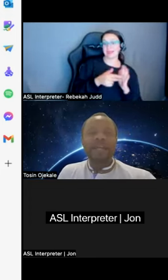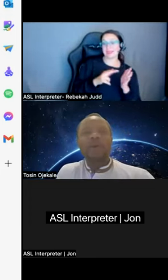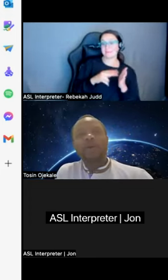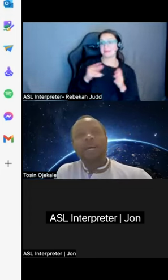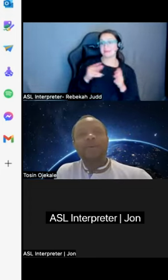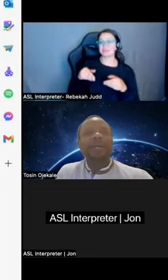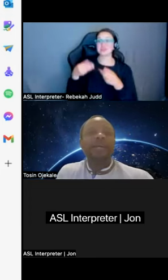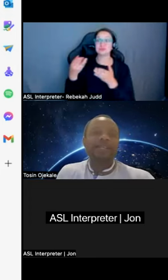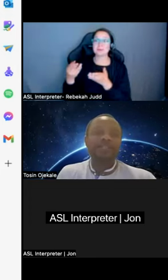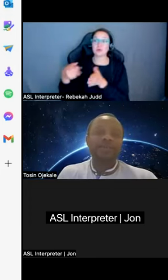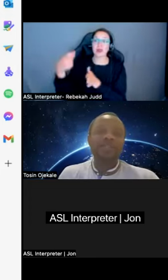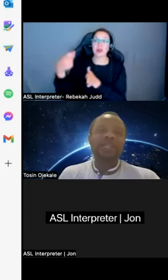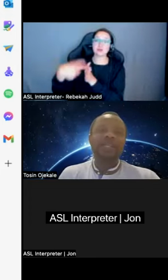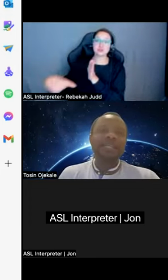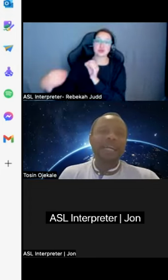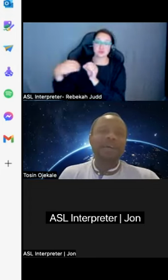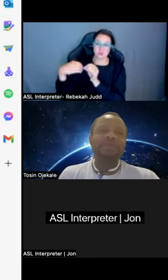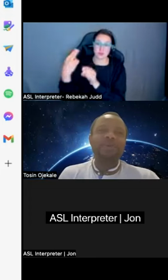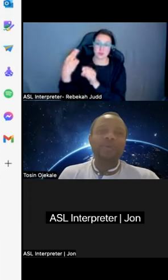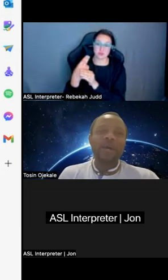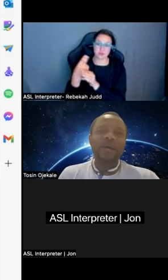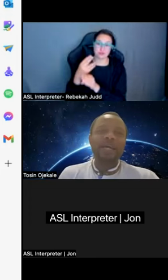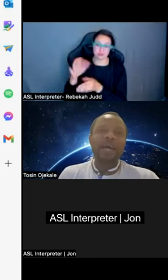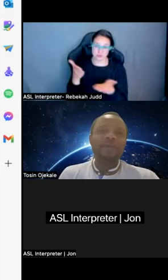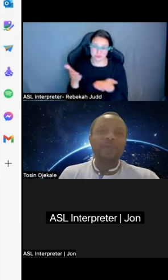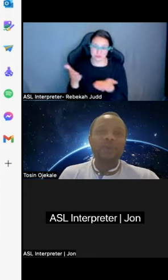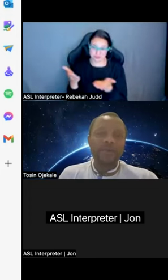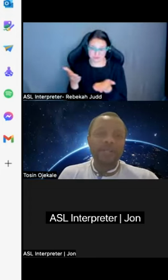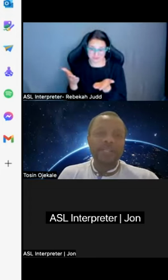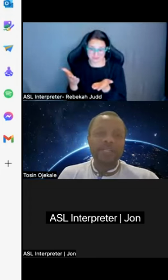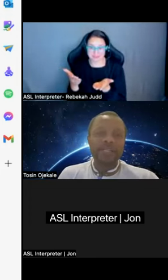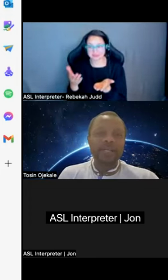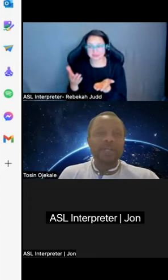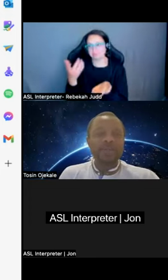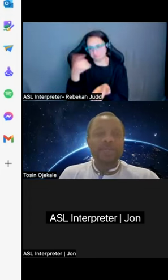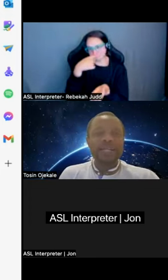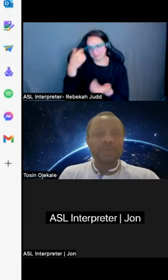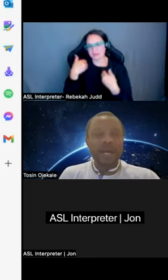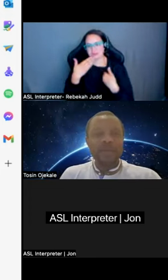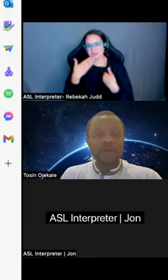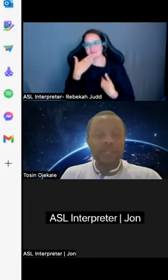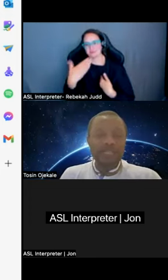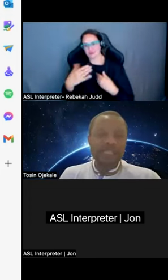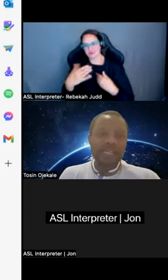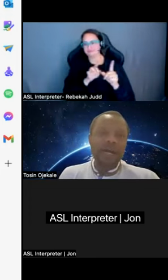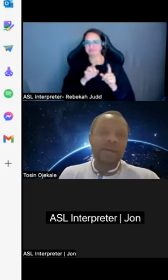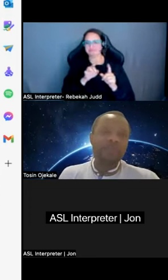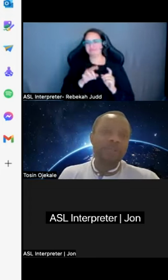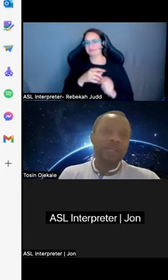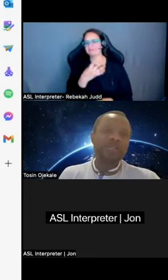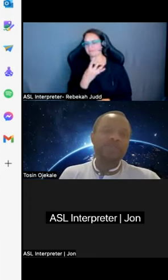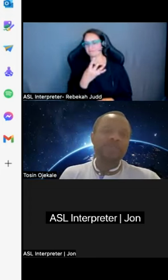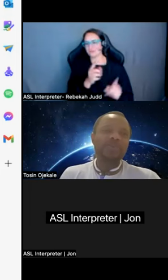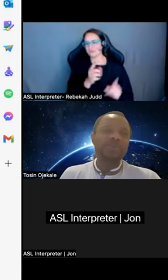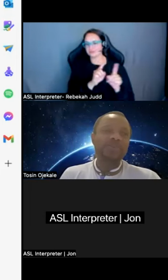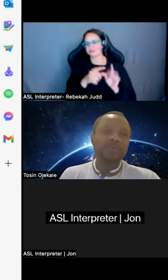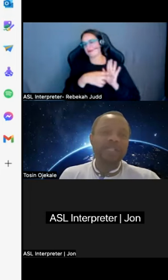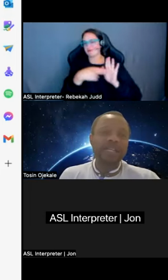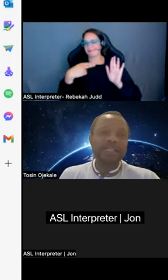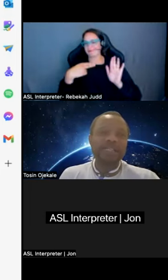expensive than other organizations that are low, that have lower ratings. So that's why a lot of these things are important